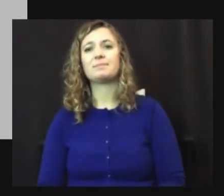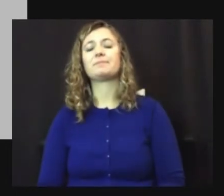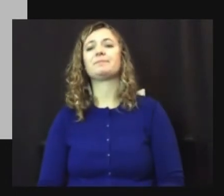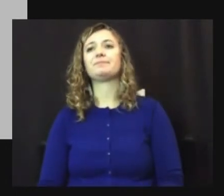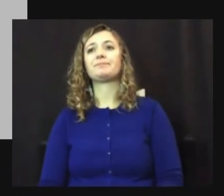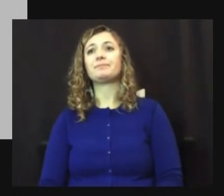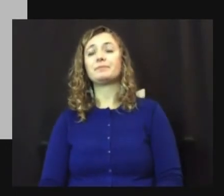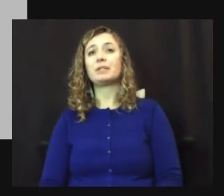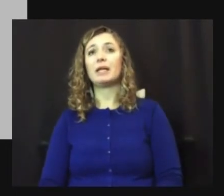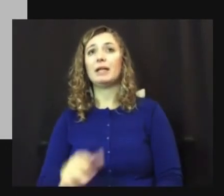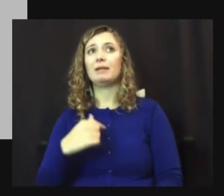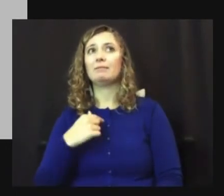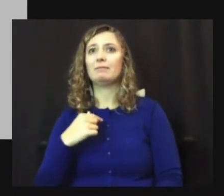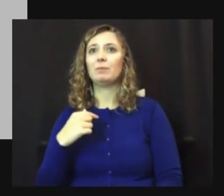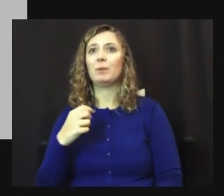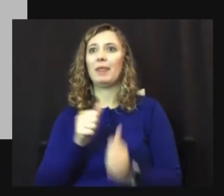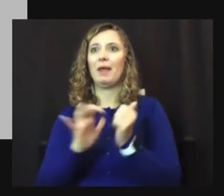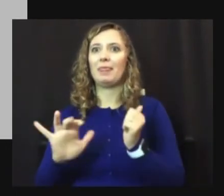high functioning,